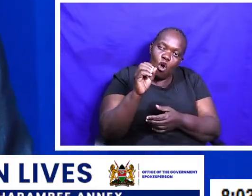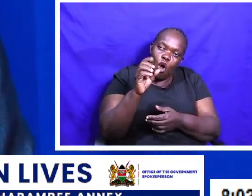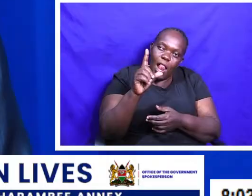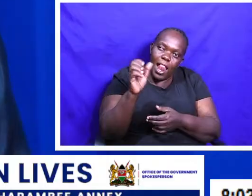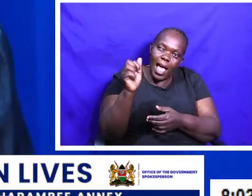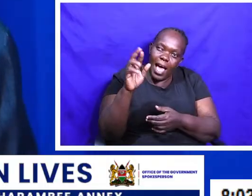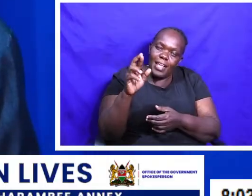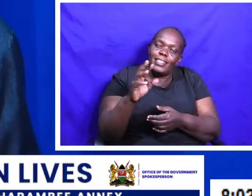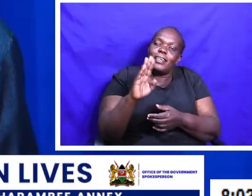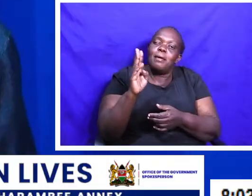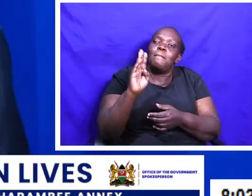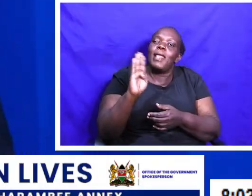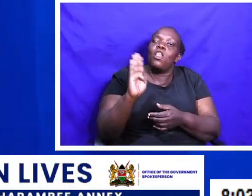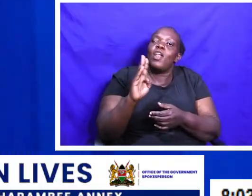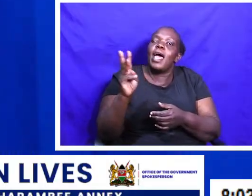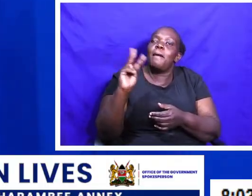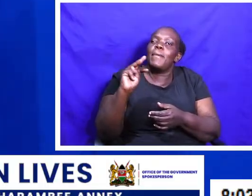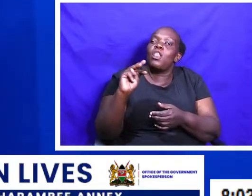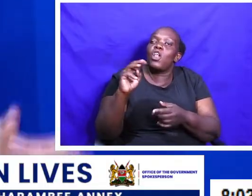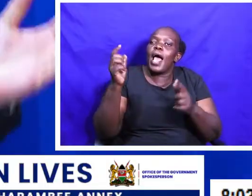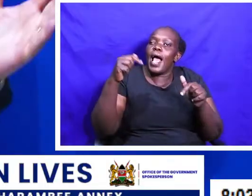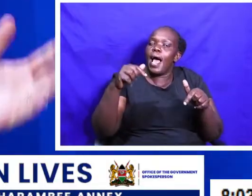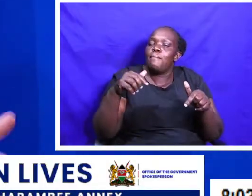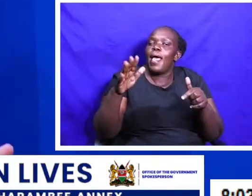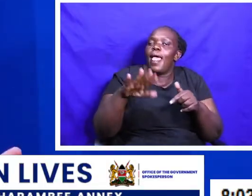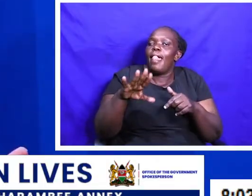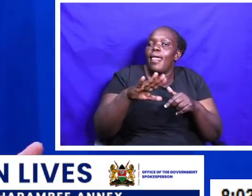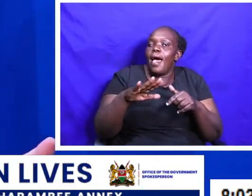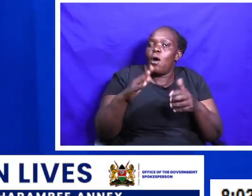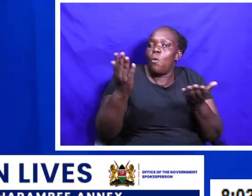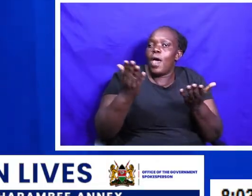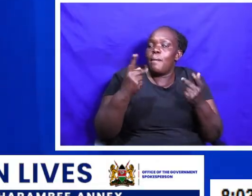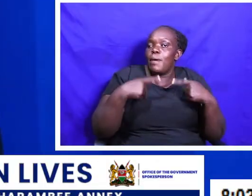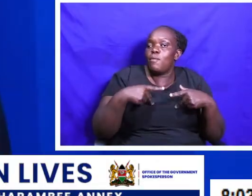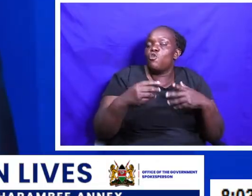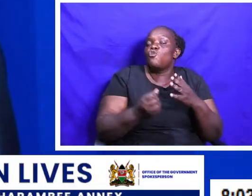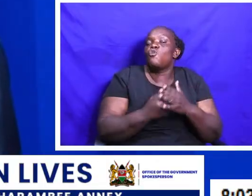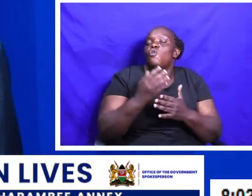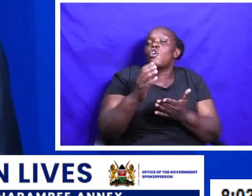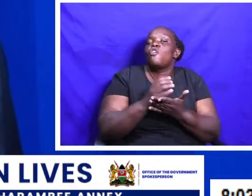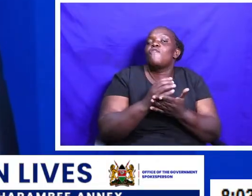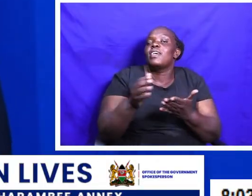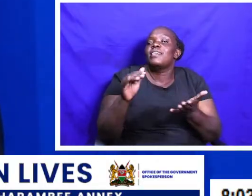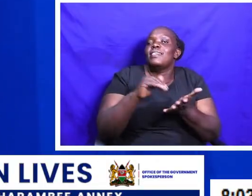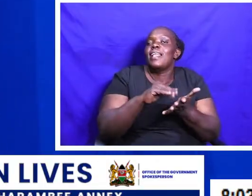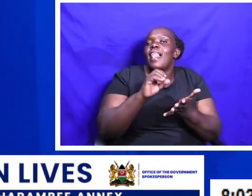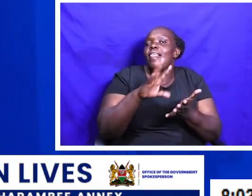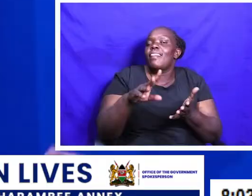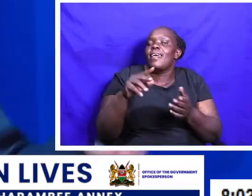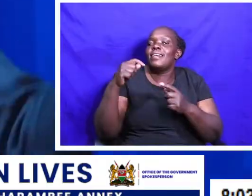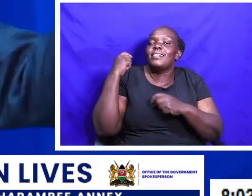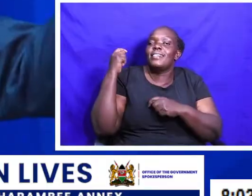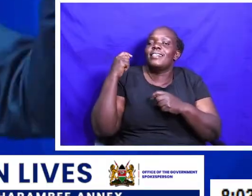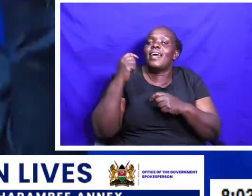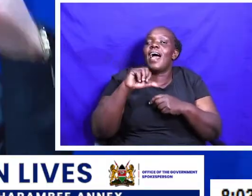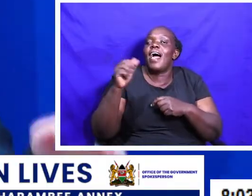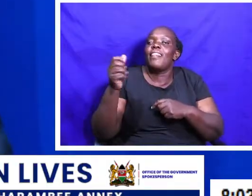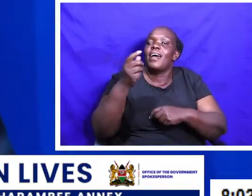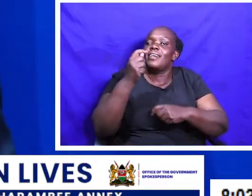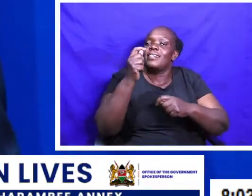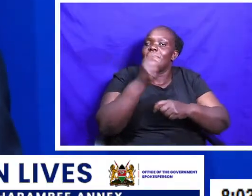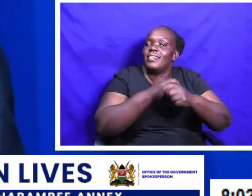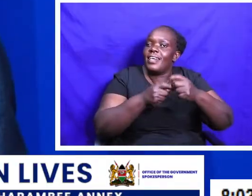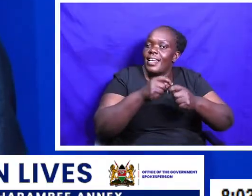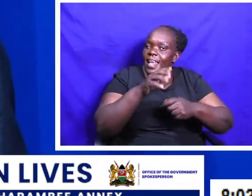dollar billionaires and millionaires are coming back to areas where people are growing, coffee, not just in central Kenya, the traditional place, but also in Trans